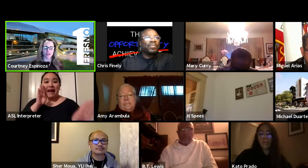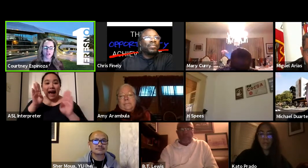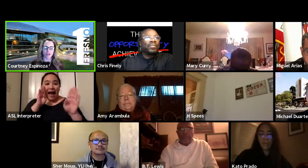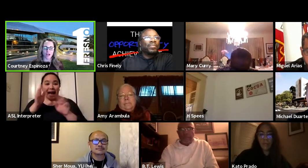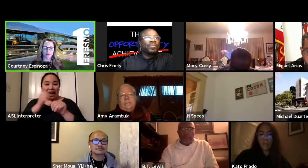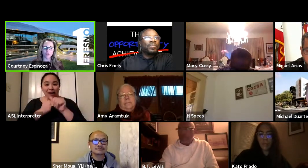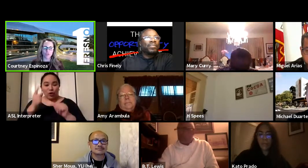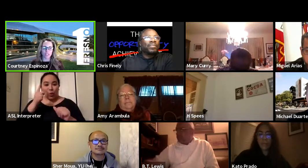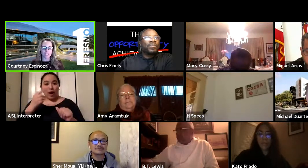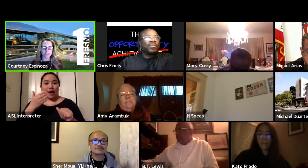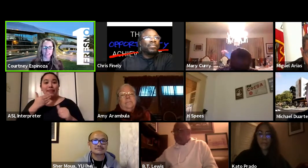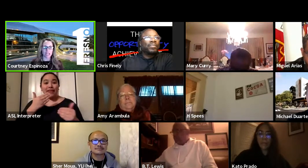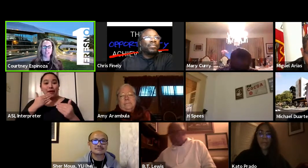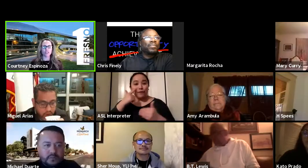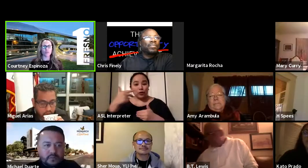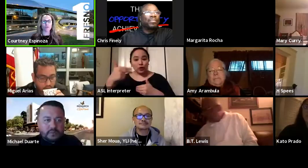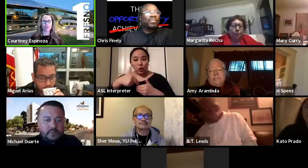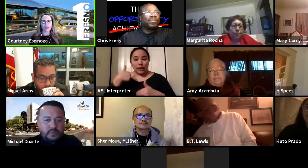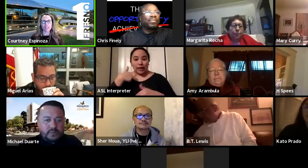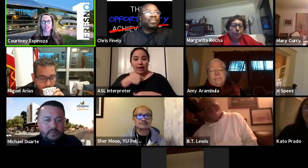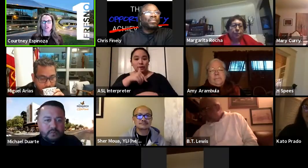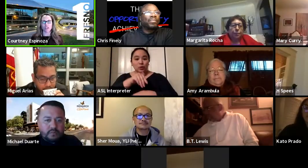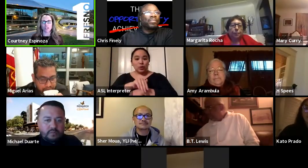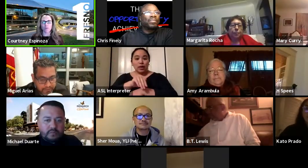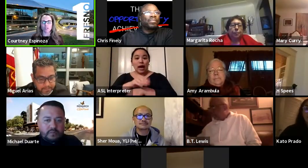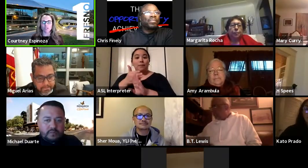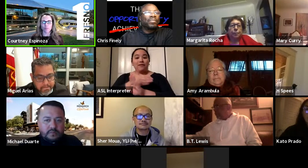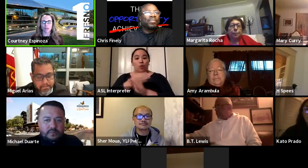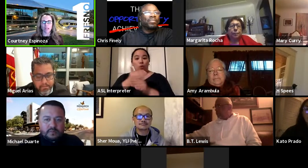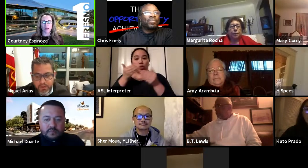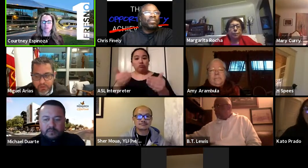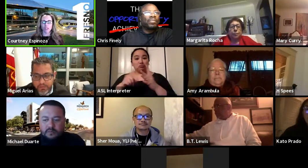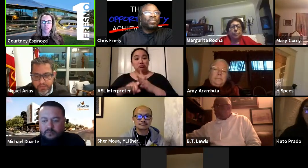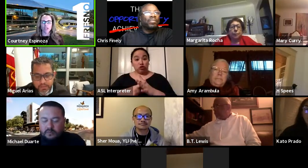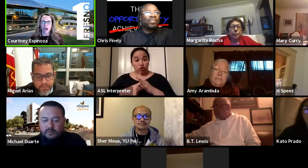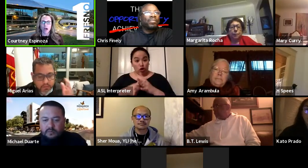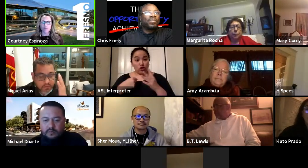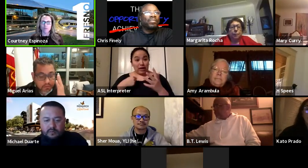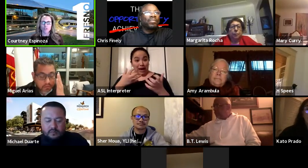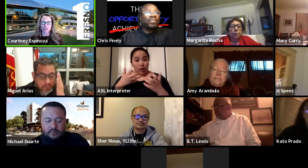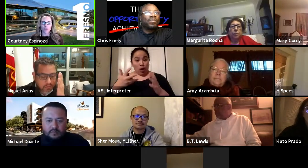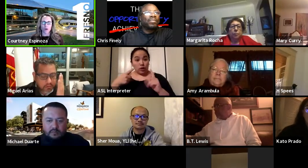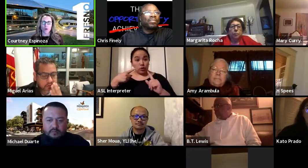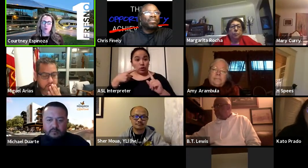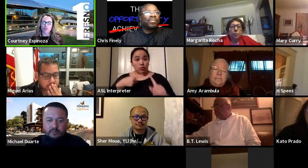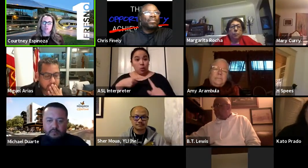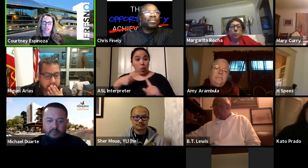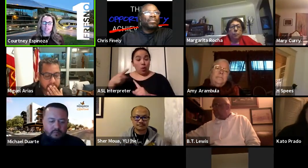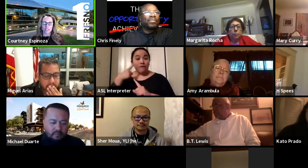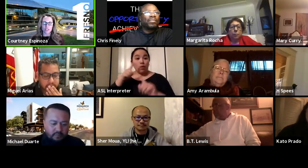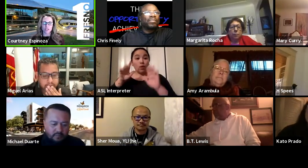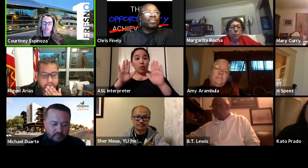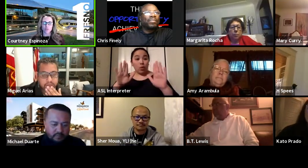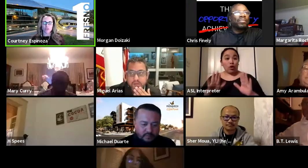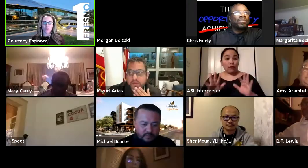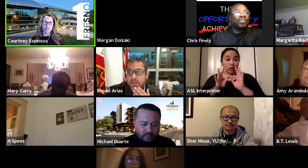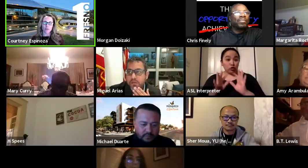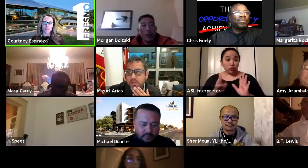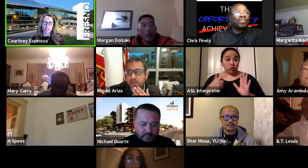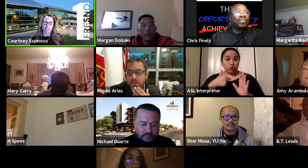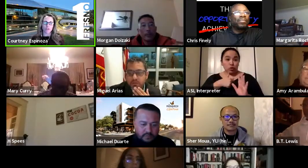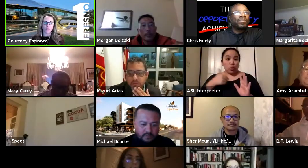Thanks for joining us tonight. So before we get started, I wanted to point out to our wonderful translators, we do